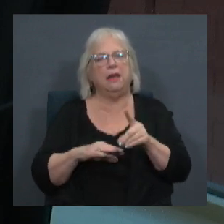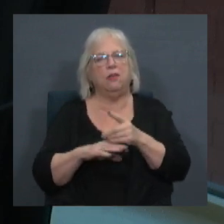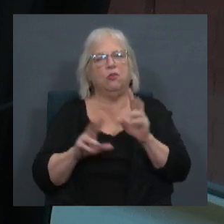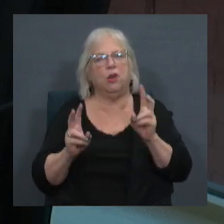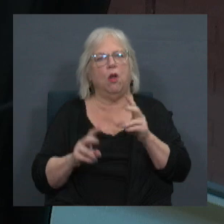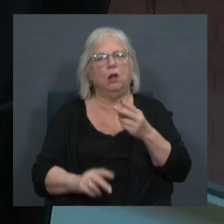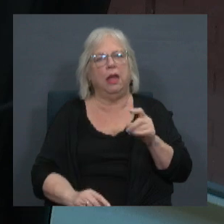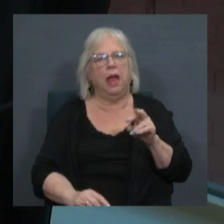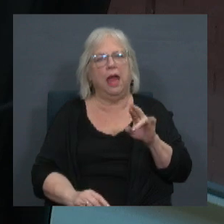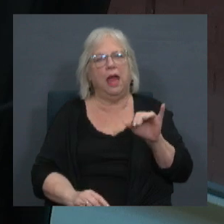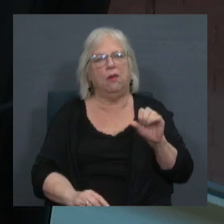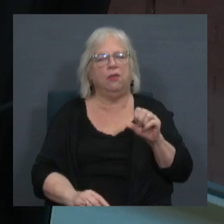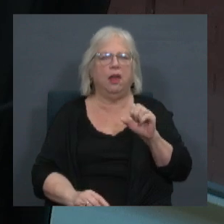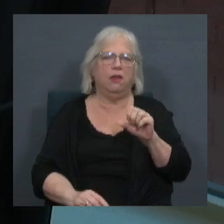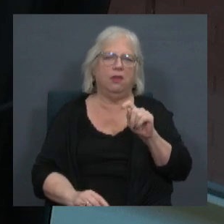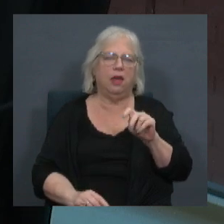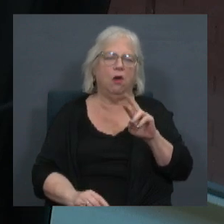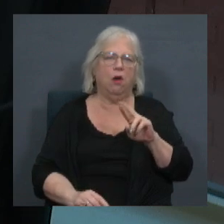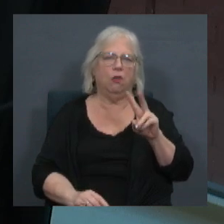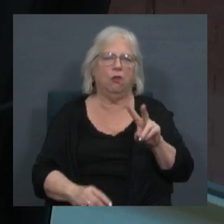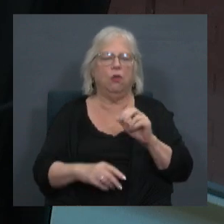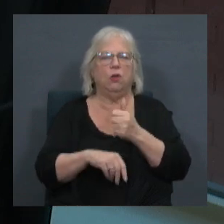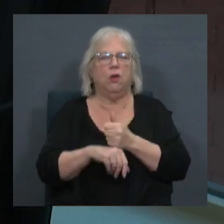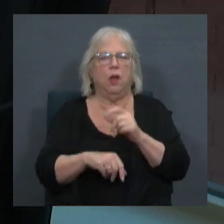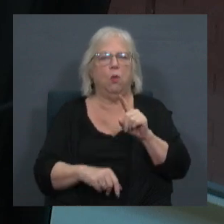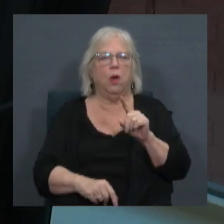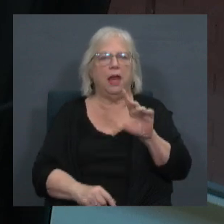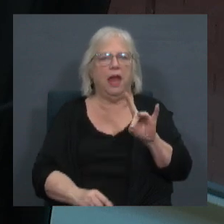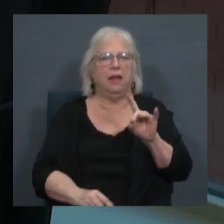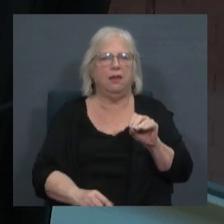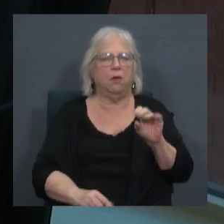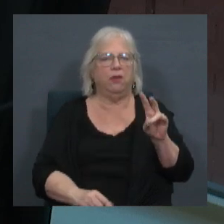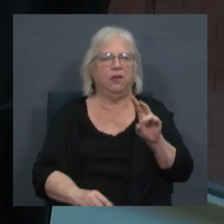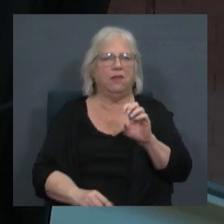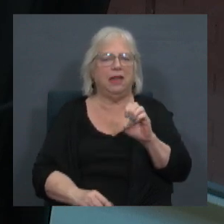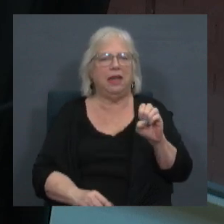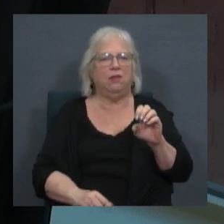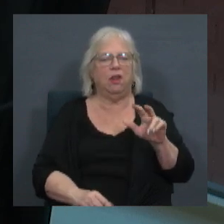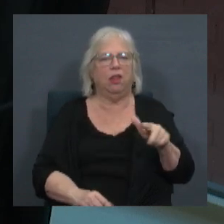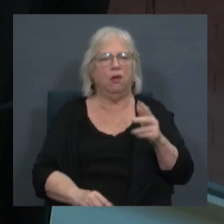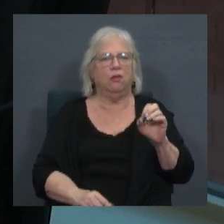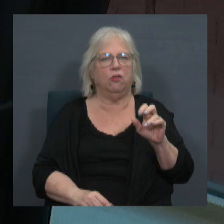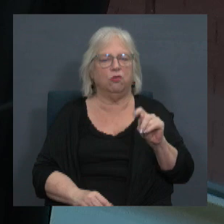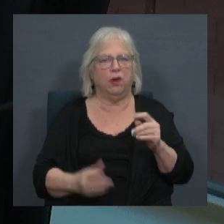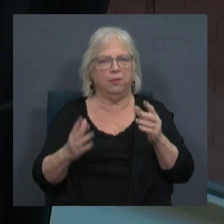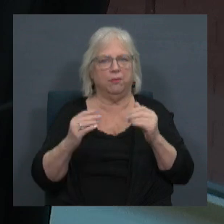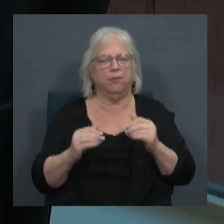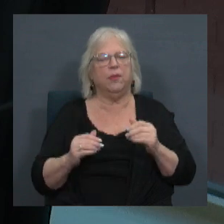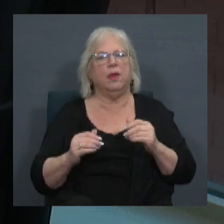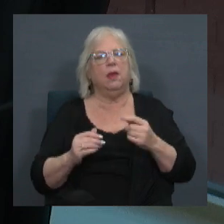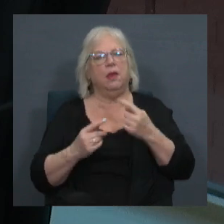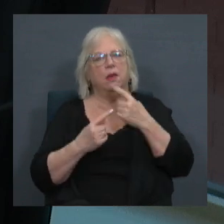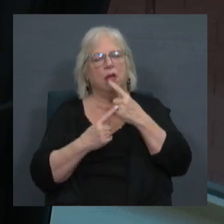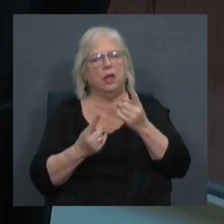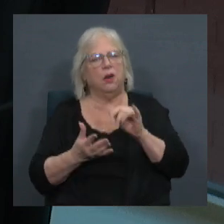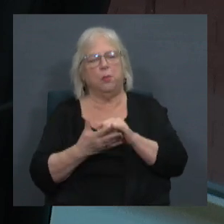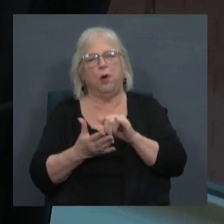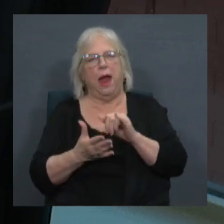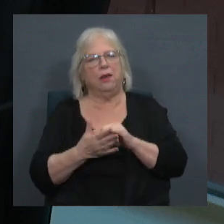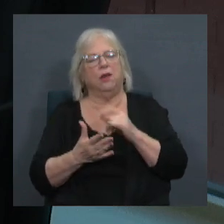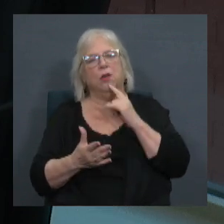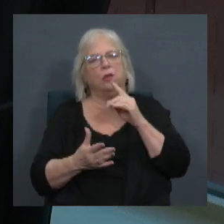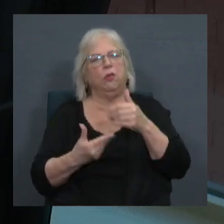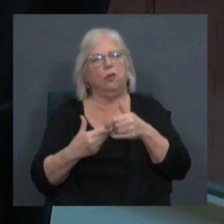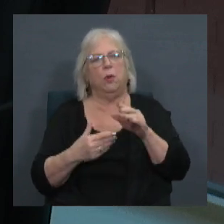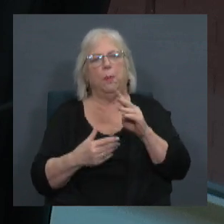titled Harris STR2 PDC, located at 1807 East 3rd Street. An ordinance to declare it impractical and unfeasible